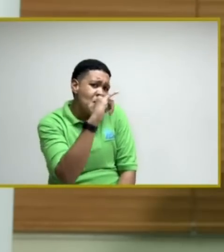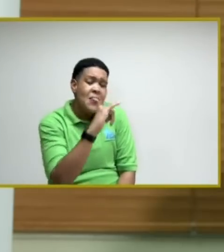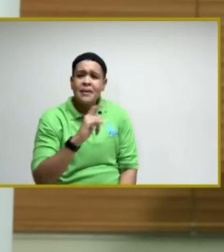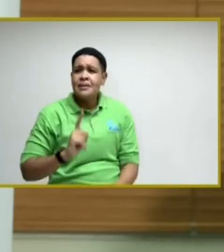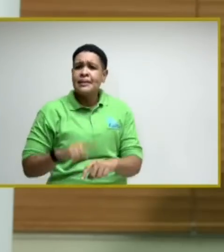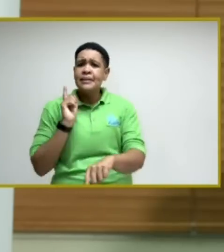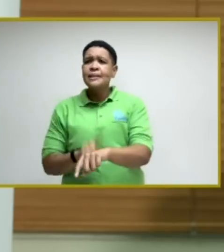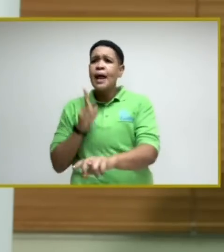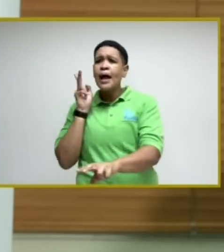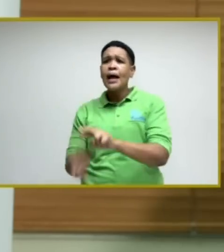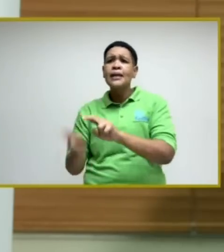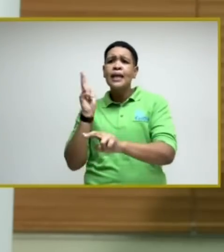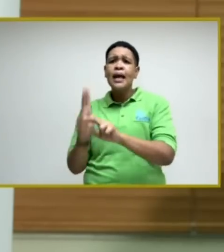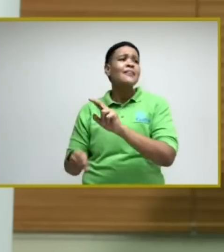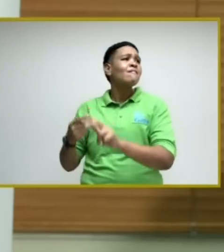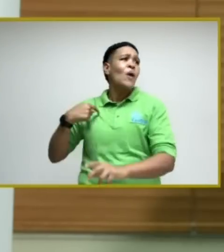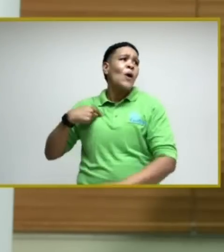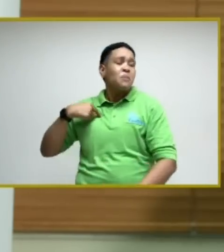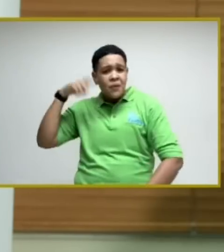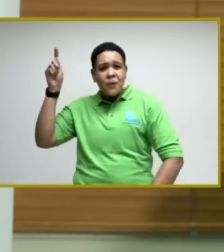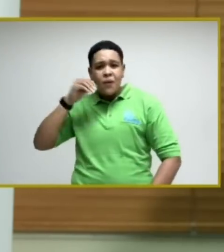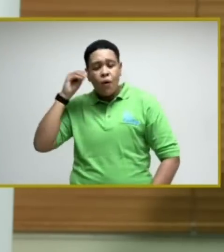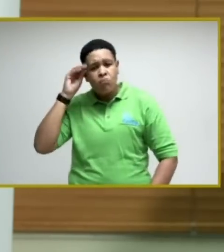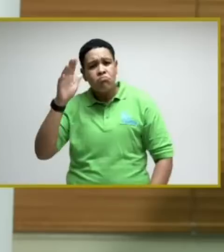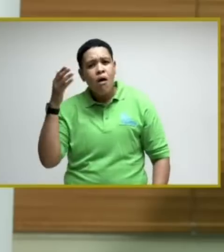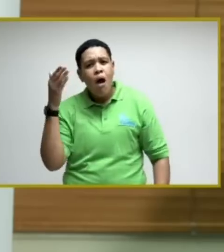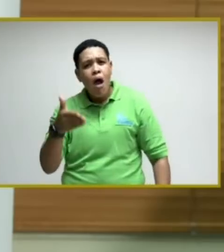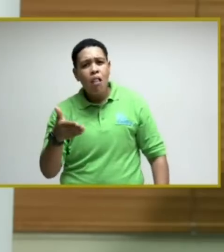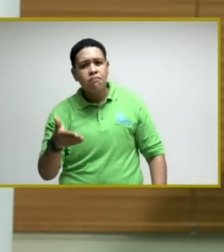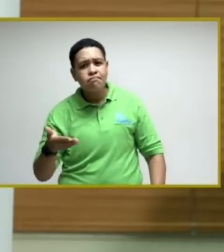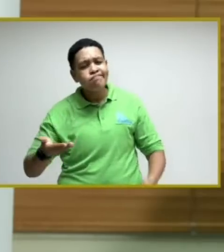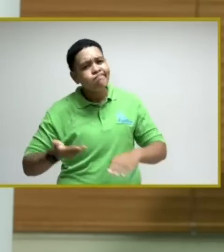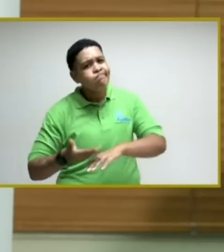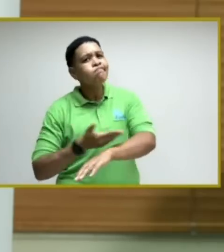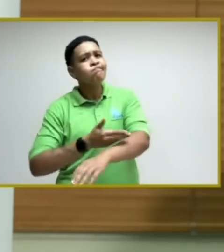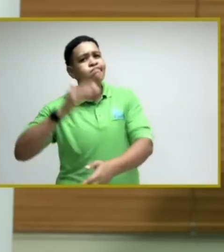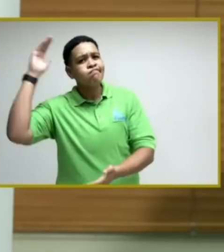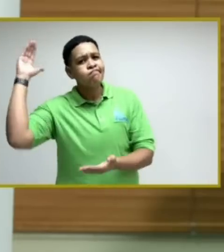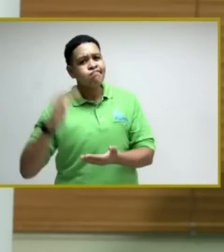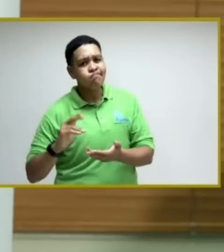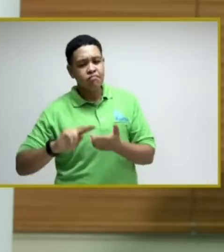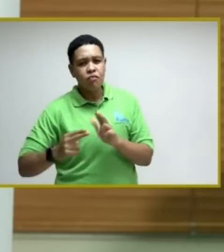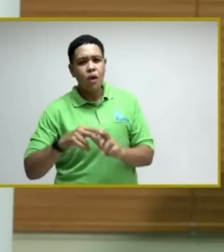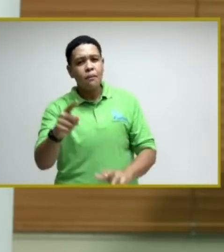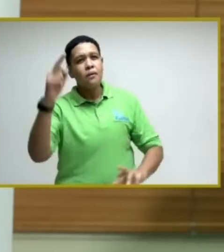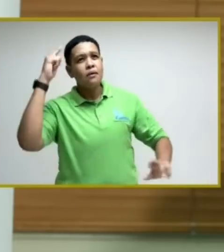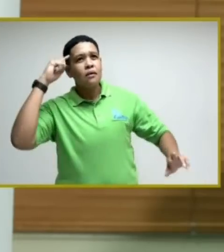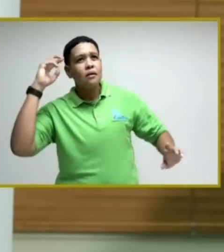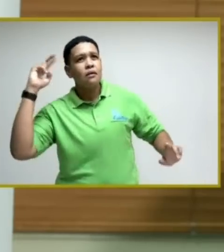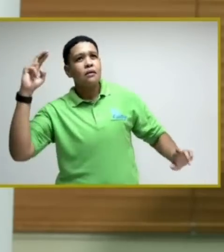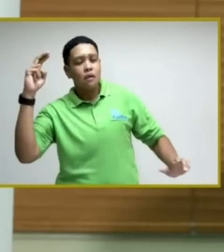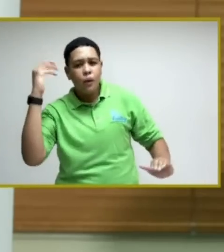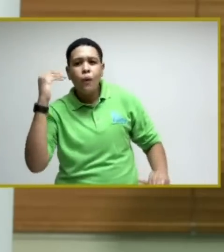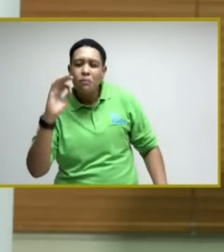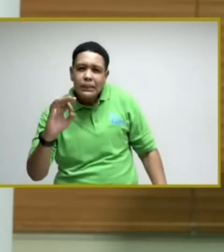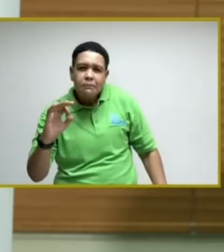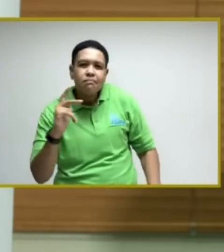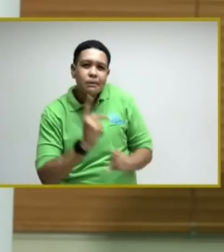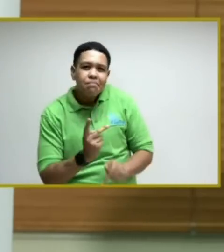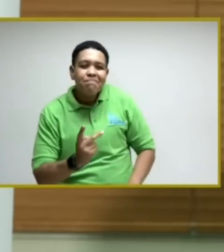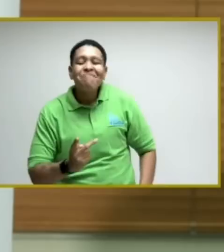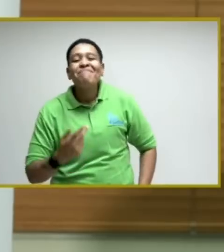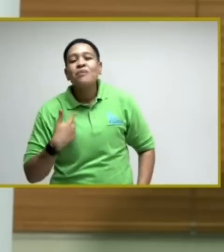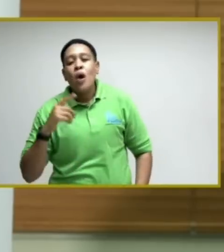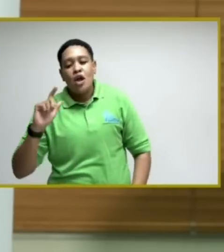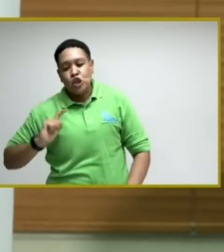some dividends, and that's something to remain hopeful about. At this time, let me ask the CMO to elaborate on